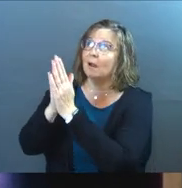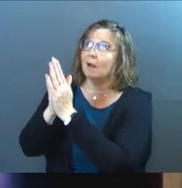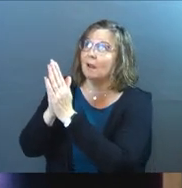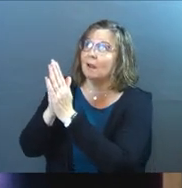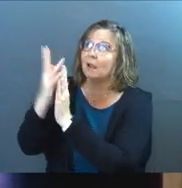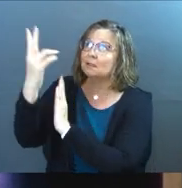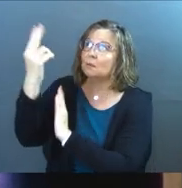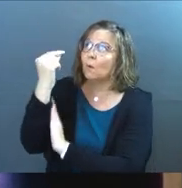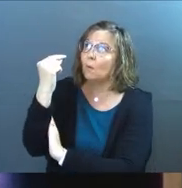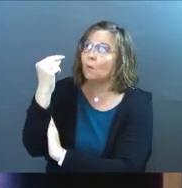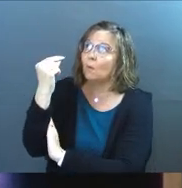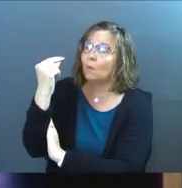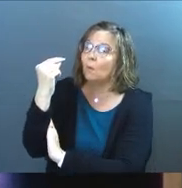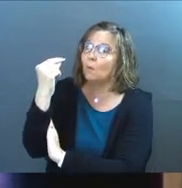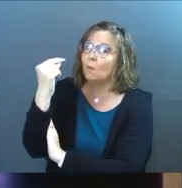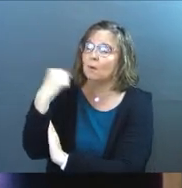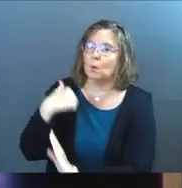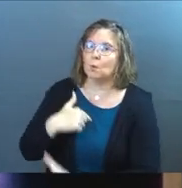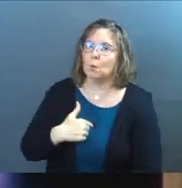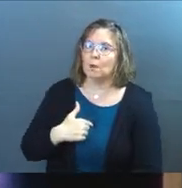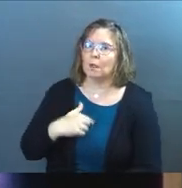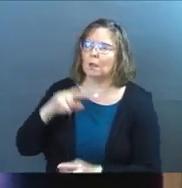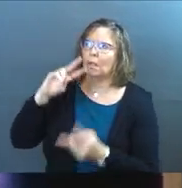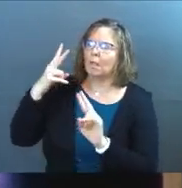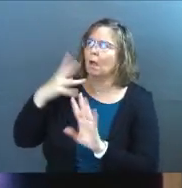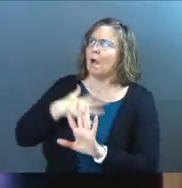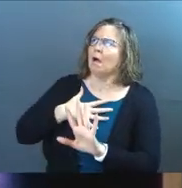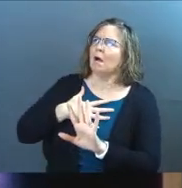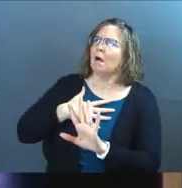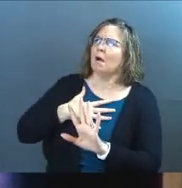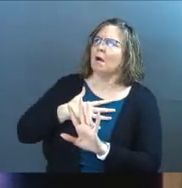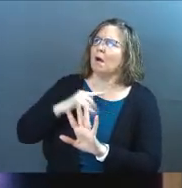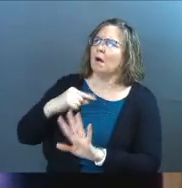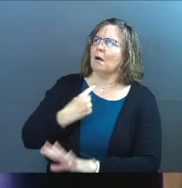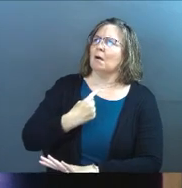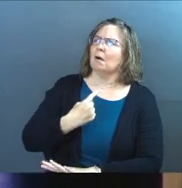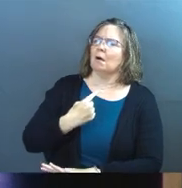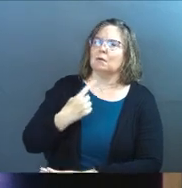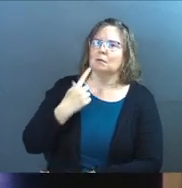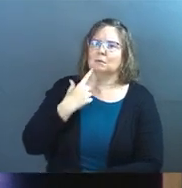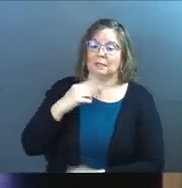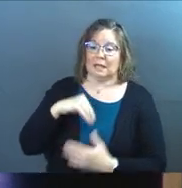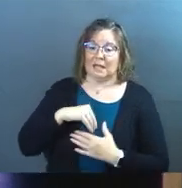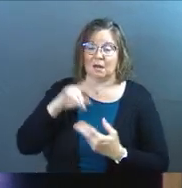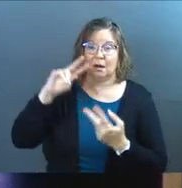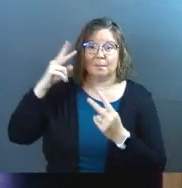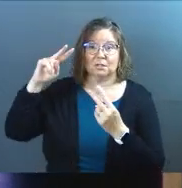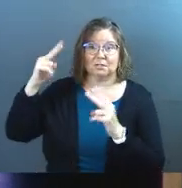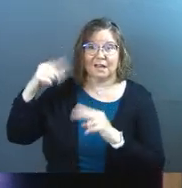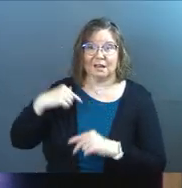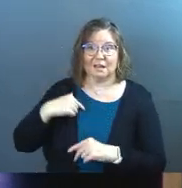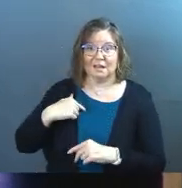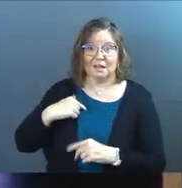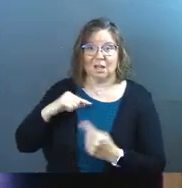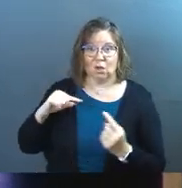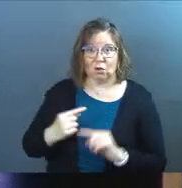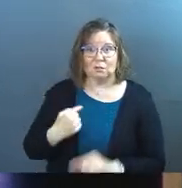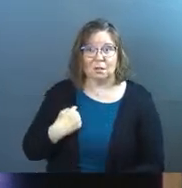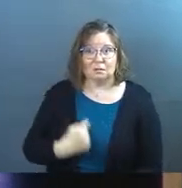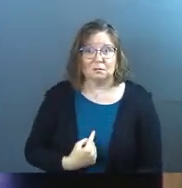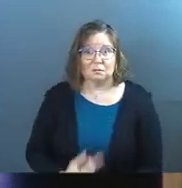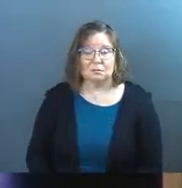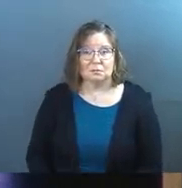says no to us, we misunderstand him. And in our misunderstanding, it hurts